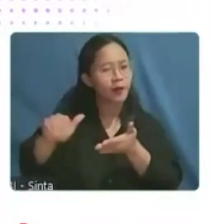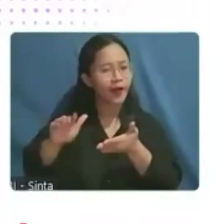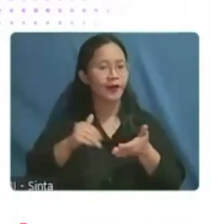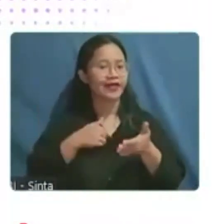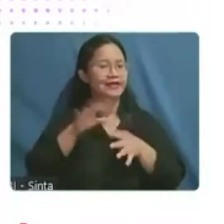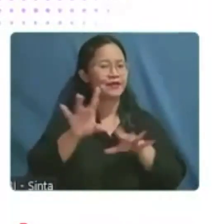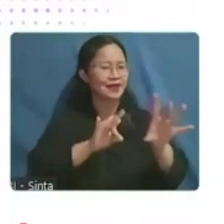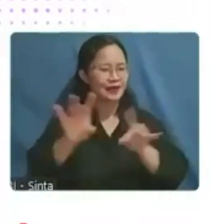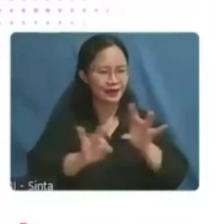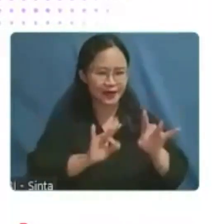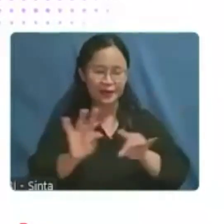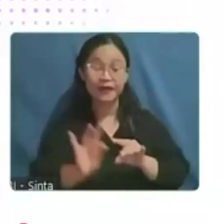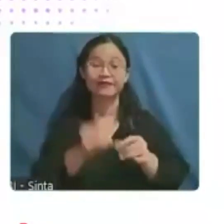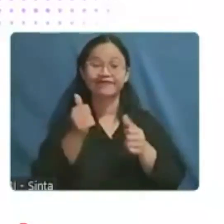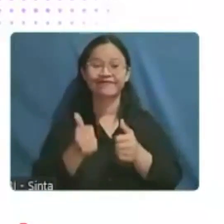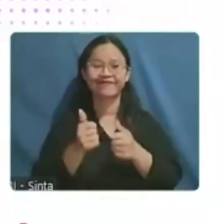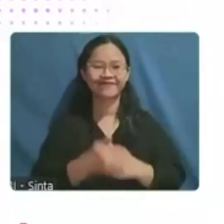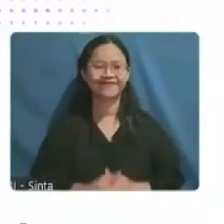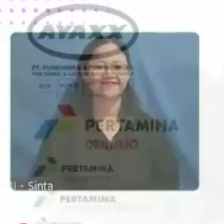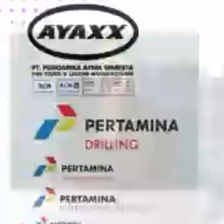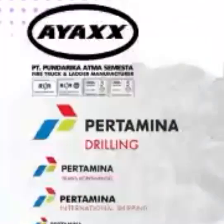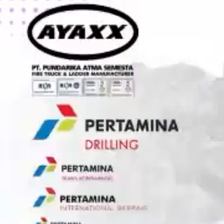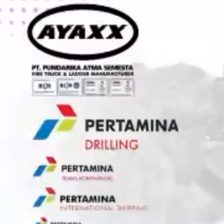and maybe the operator